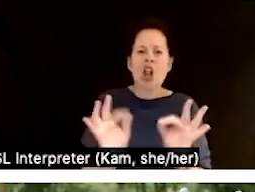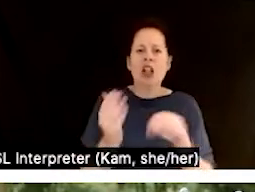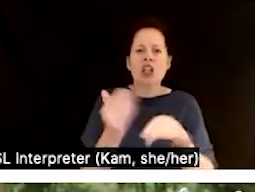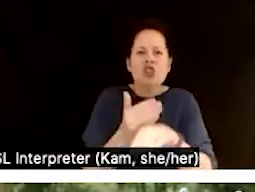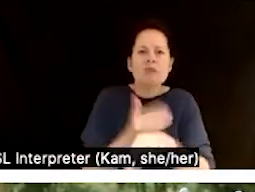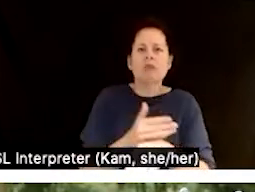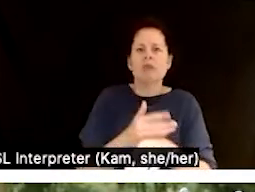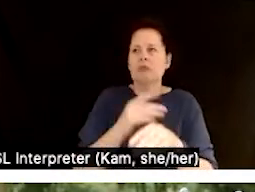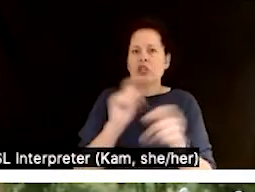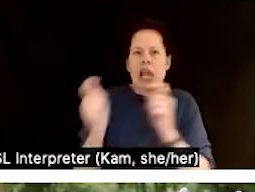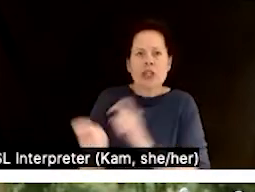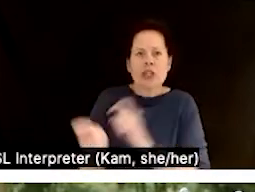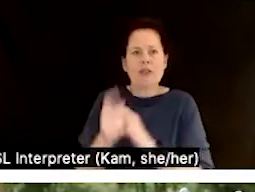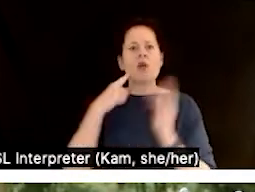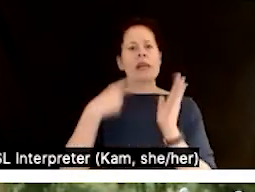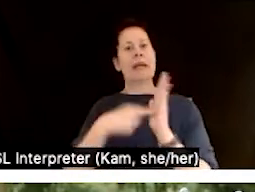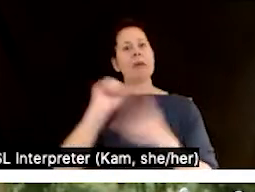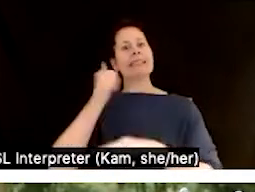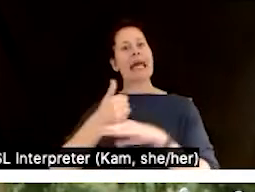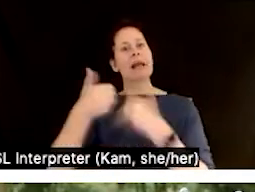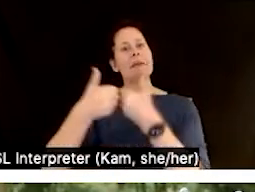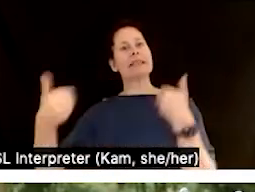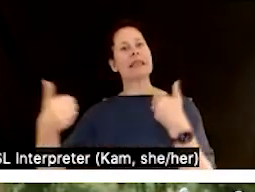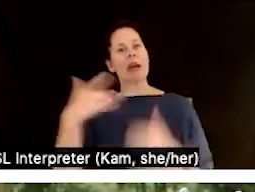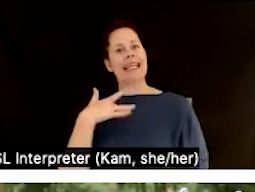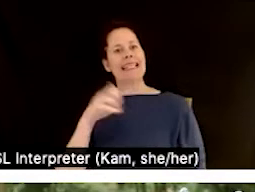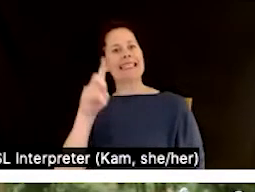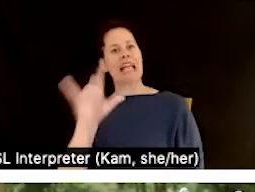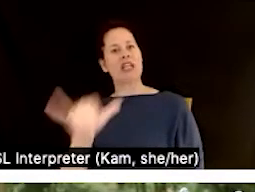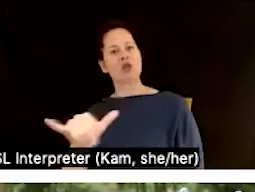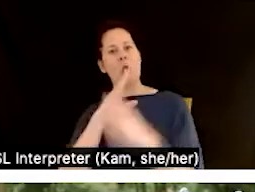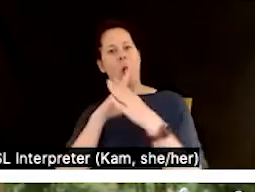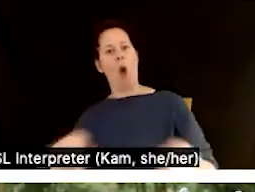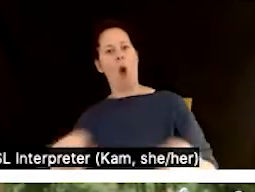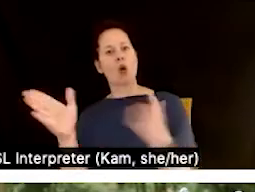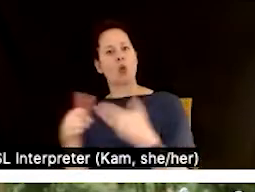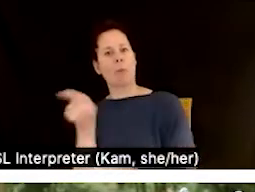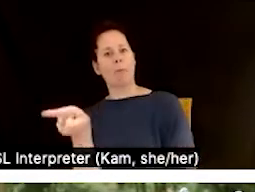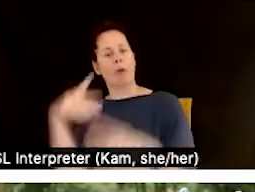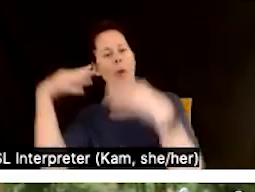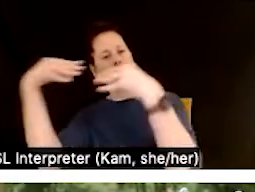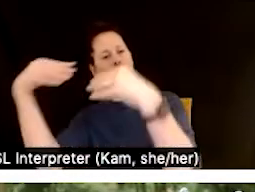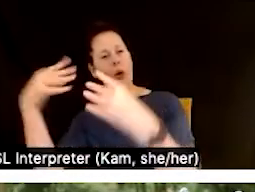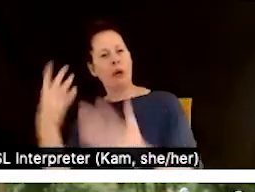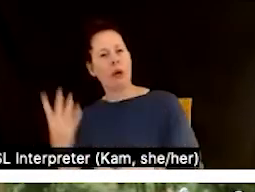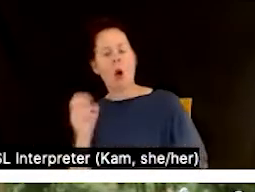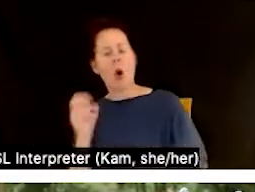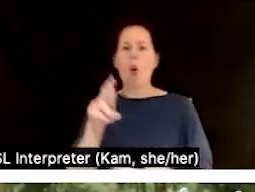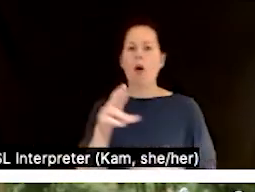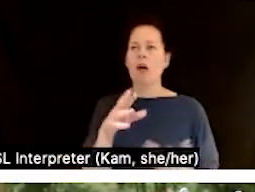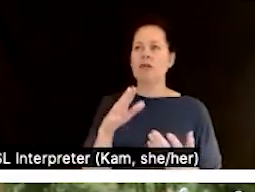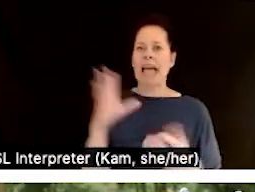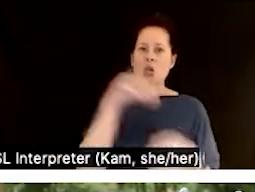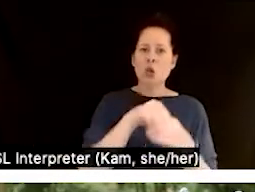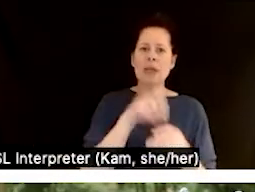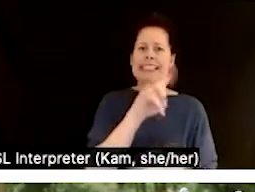a sensory room, for example, look at what you can change by like including a sensory map. You already have